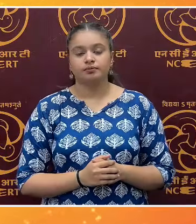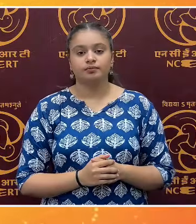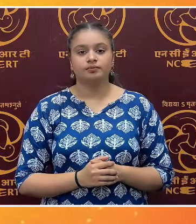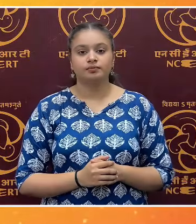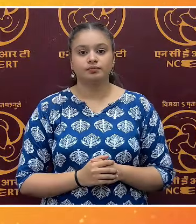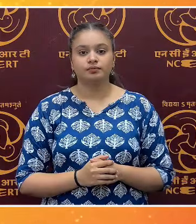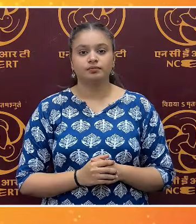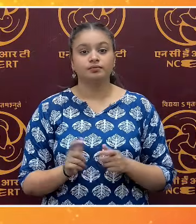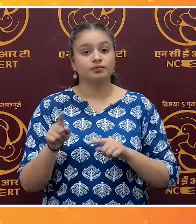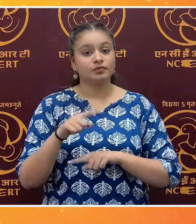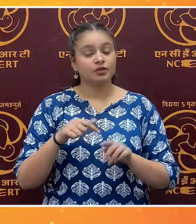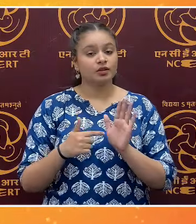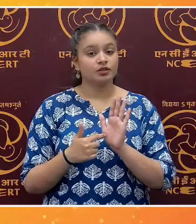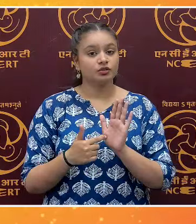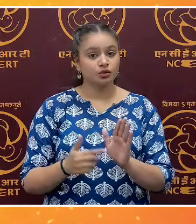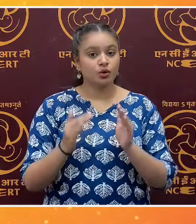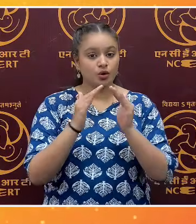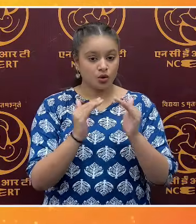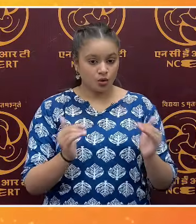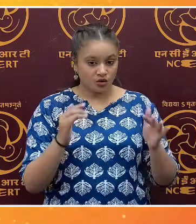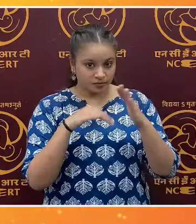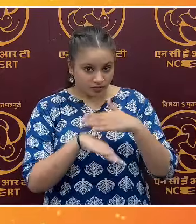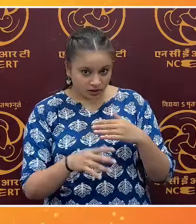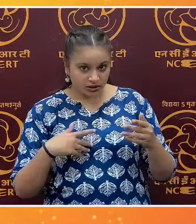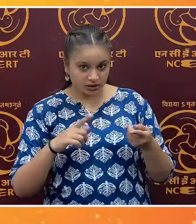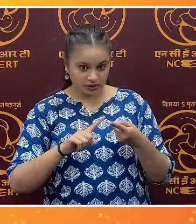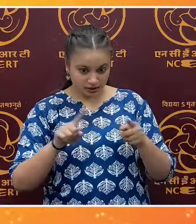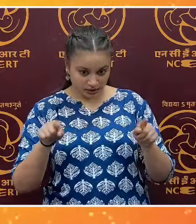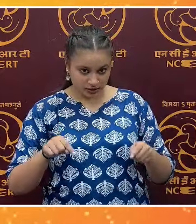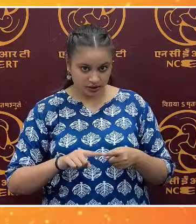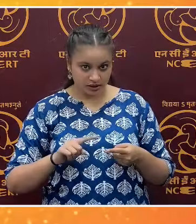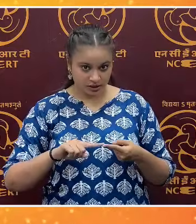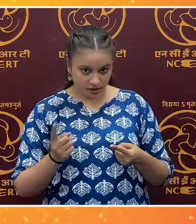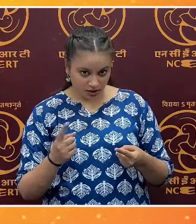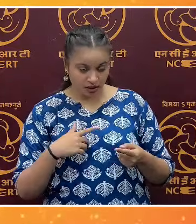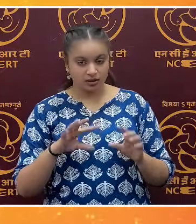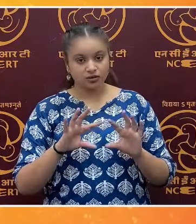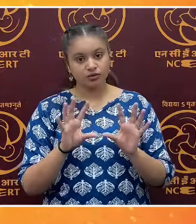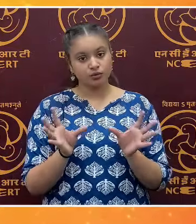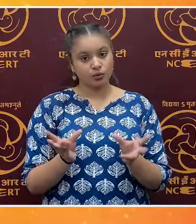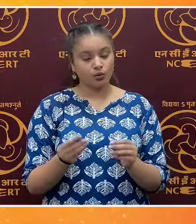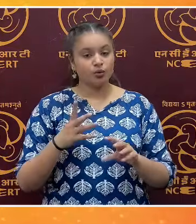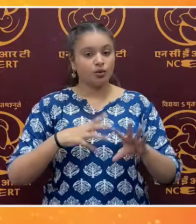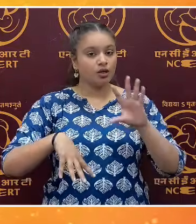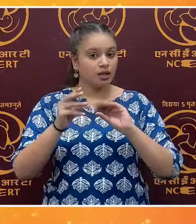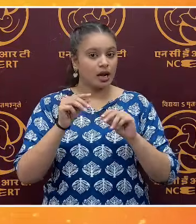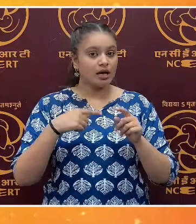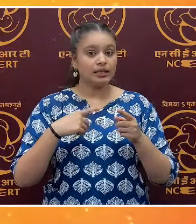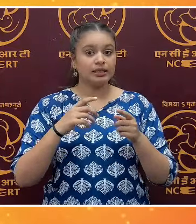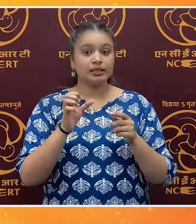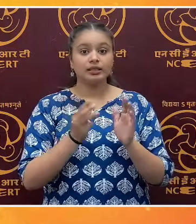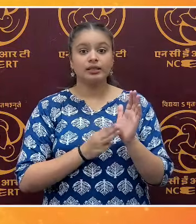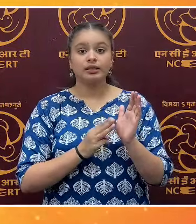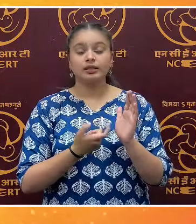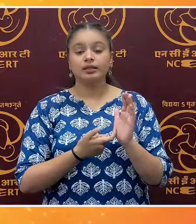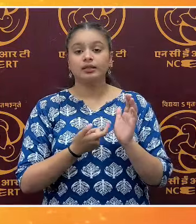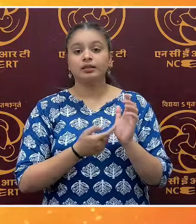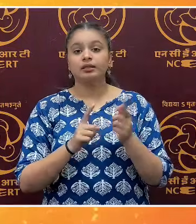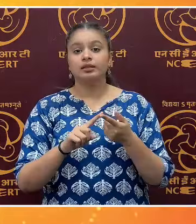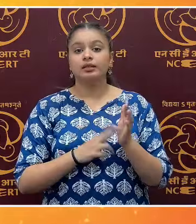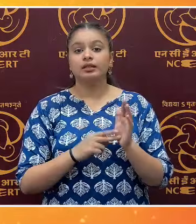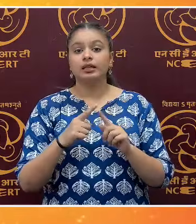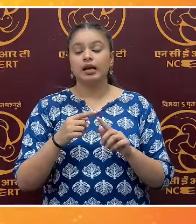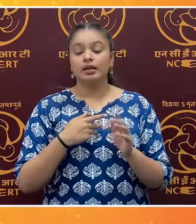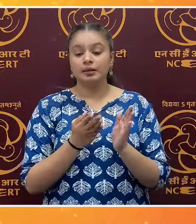Now, here you are showing us the household circuit, household setting, and we will learn how the current is being